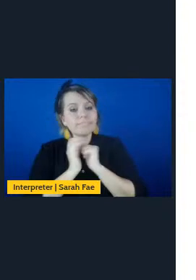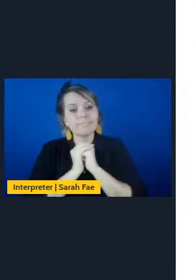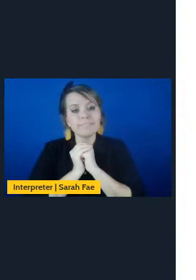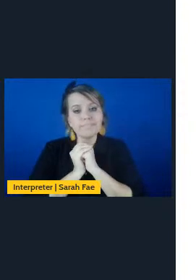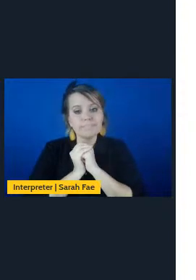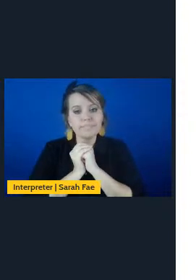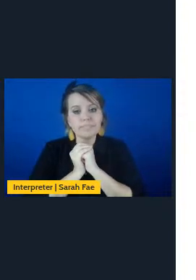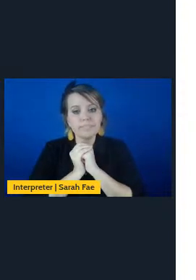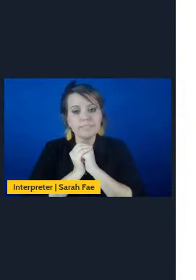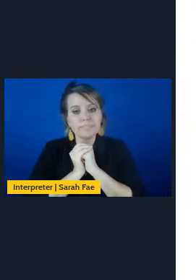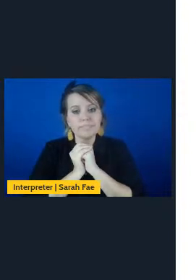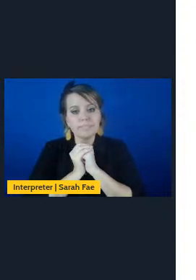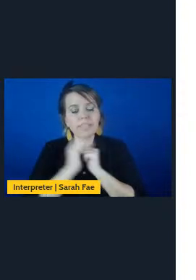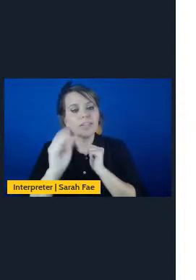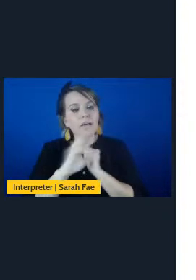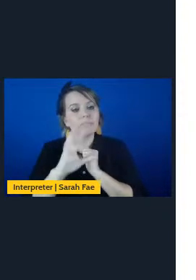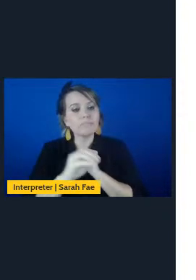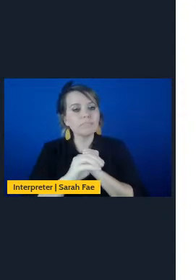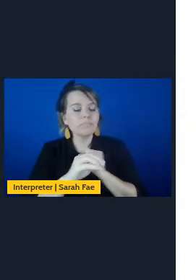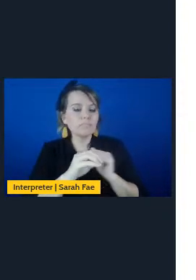leads to the presentation.